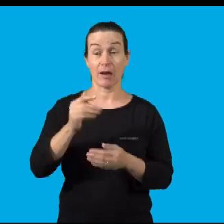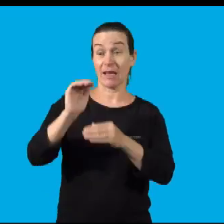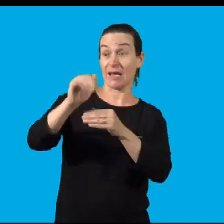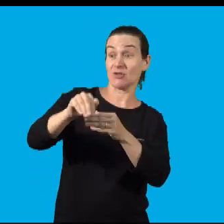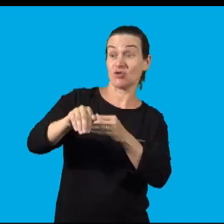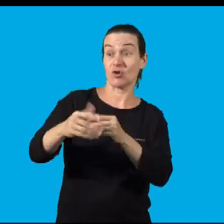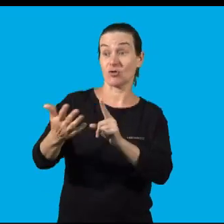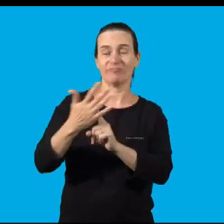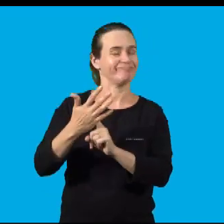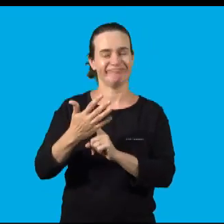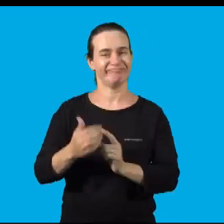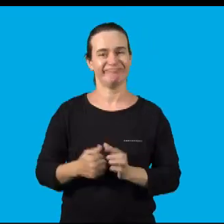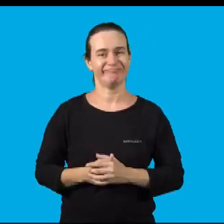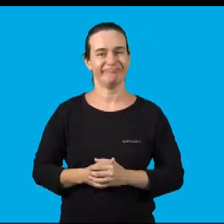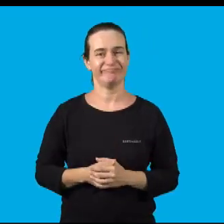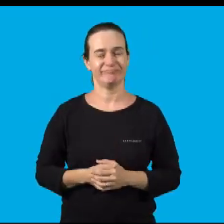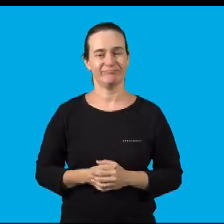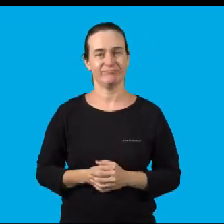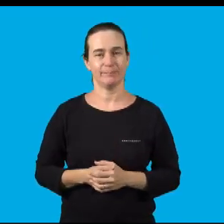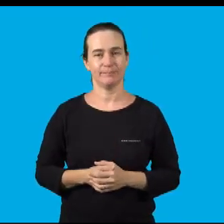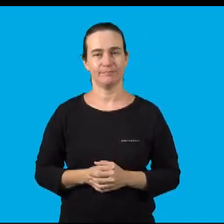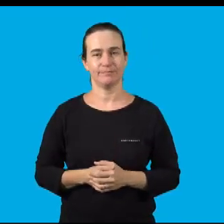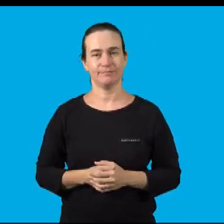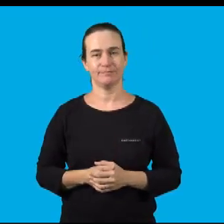by external factors.